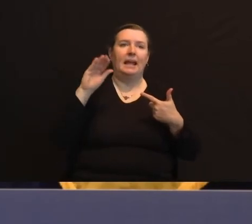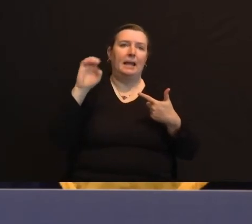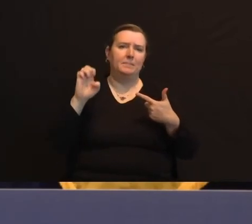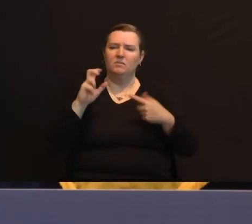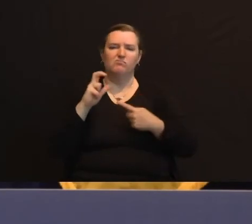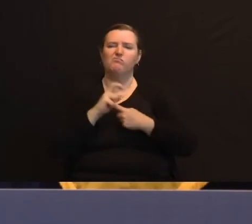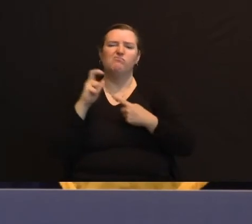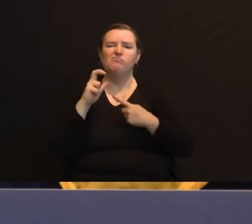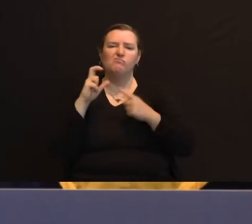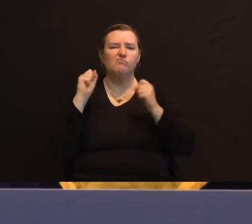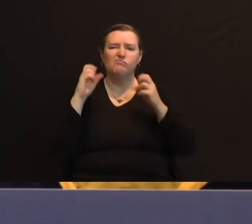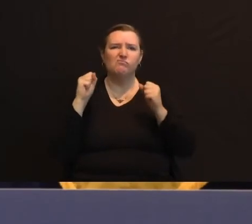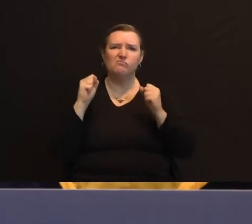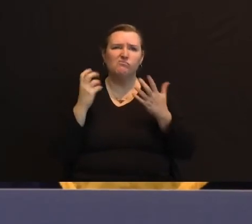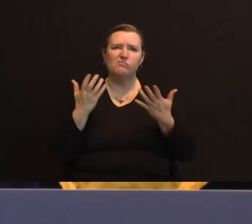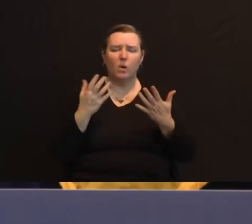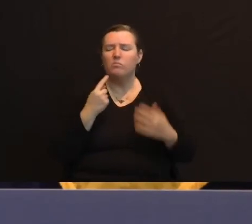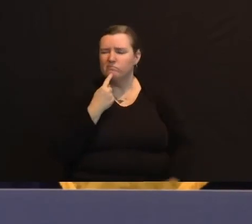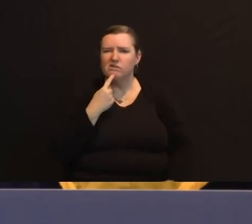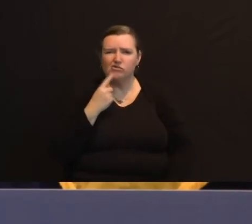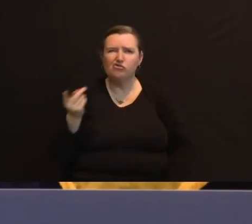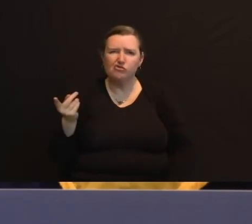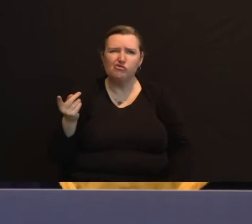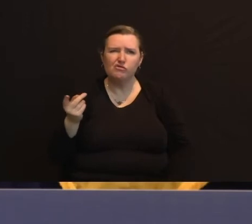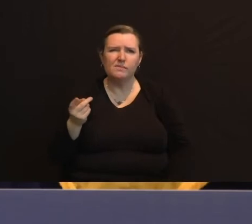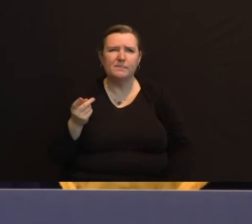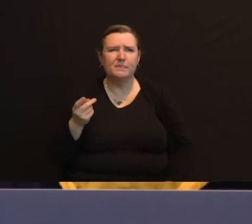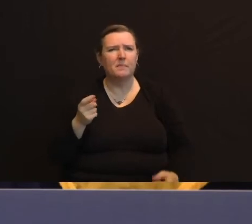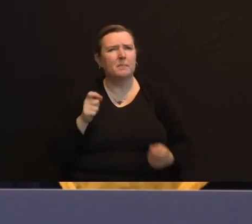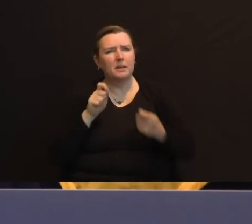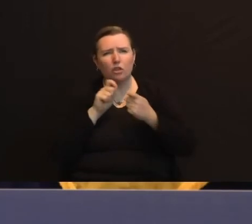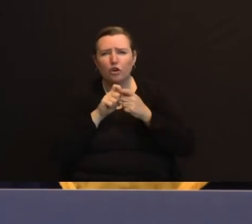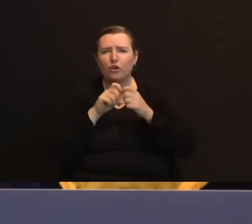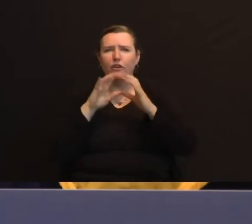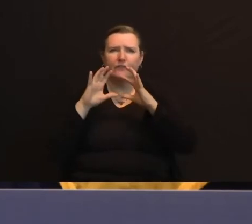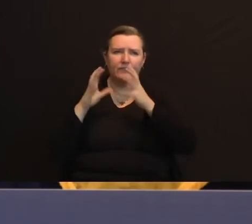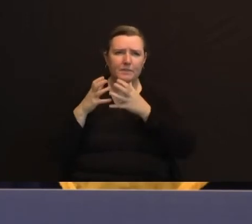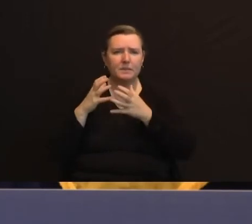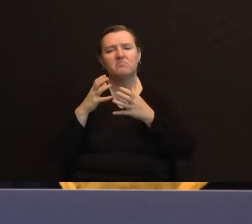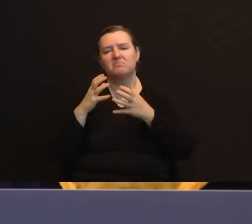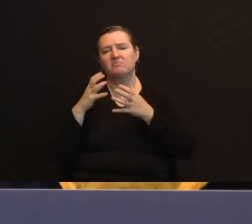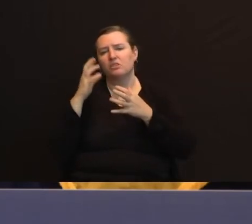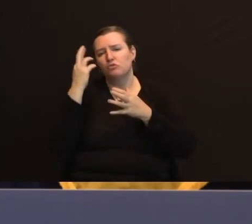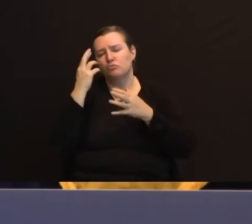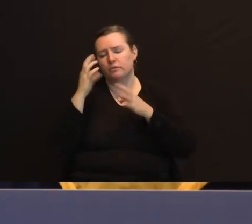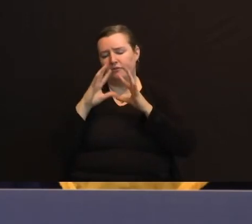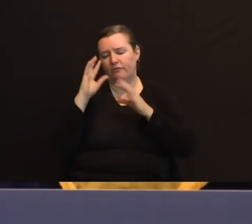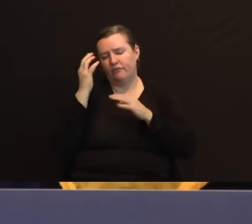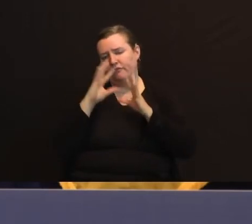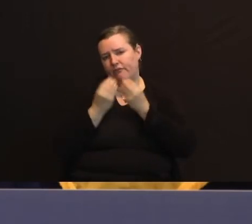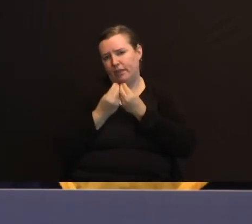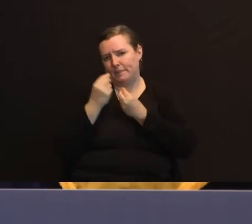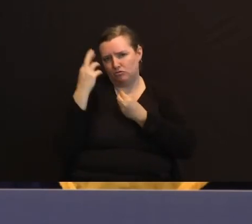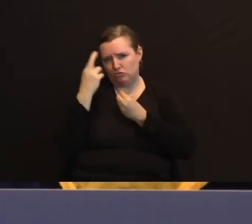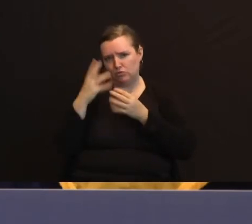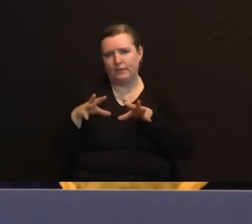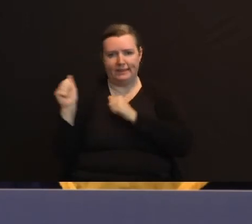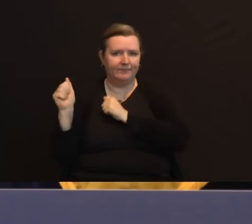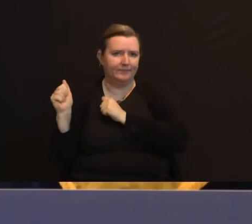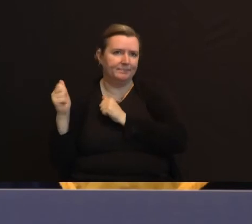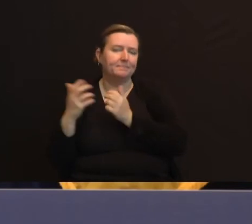very particular family-driven reason, but she is a superstar. And I can't speak for